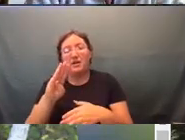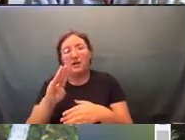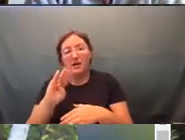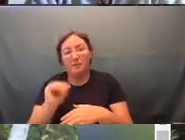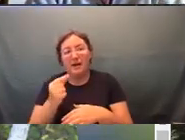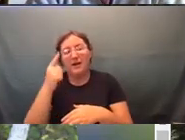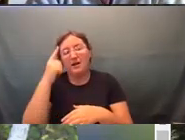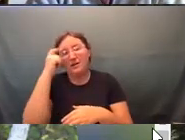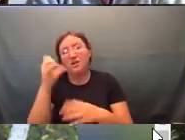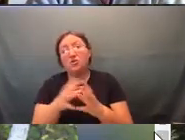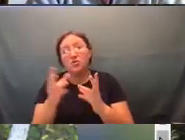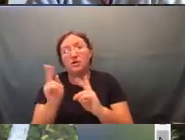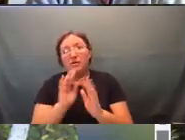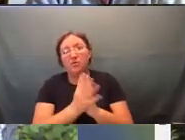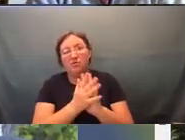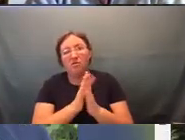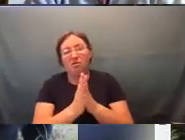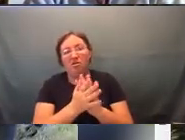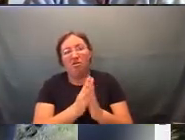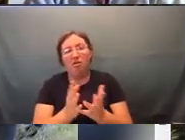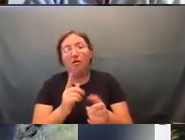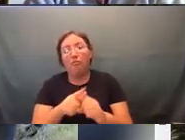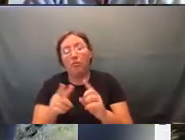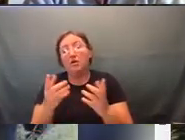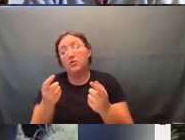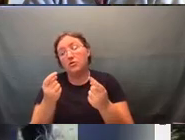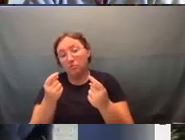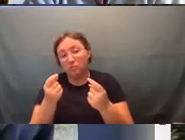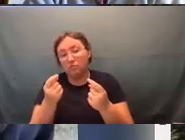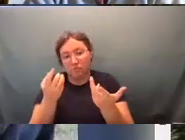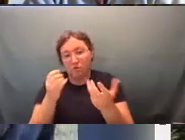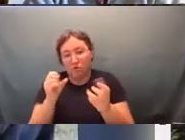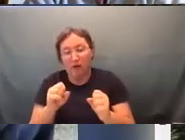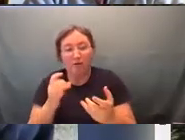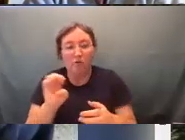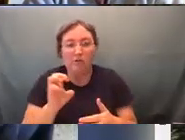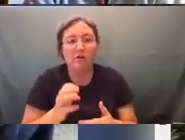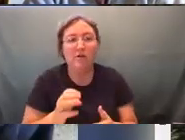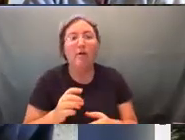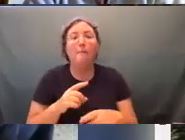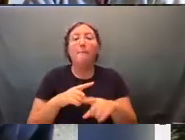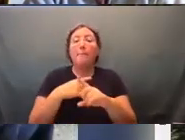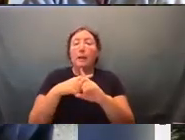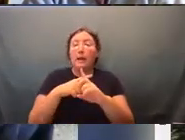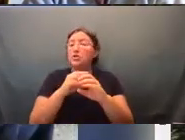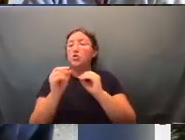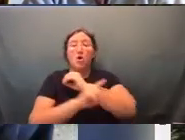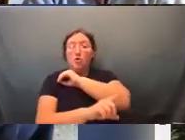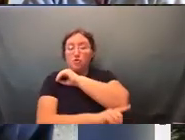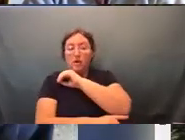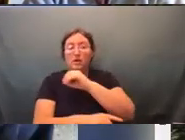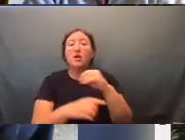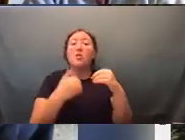because there's so many people on this trail here too. There's also, we haven't talked about it, but there's no trash. We did talk about that. There are